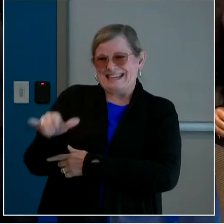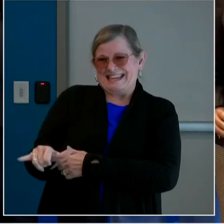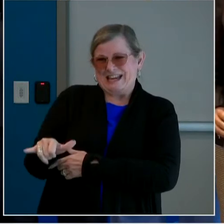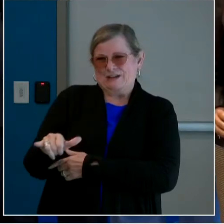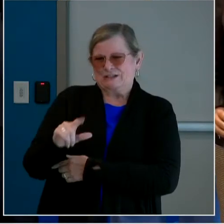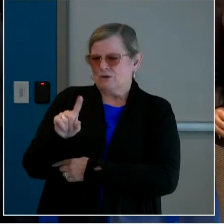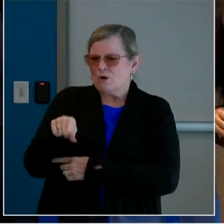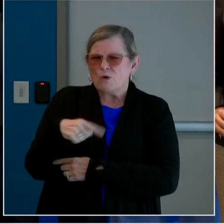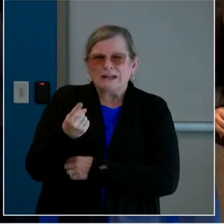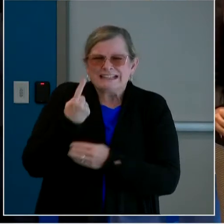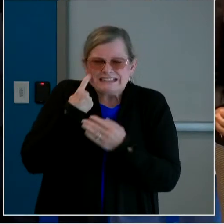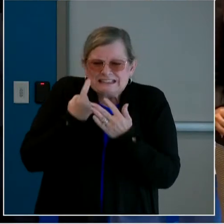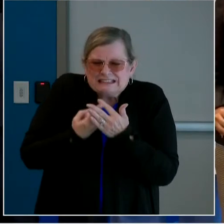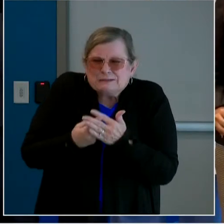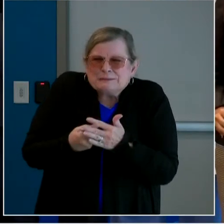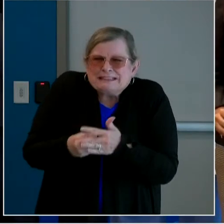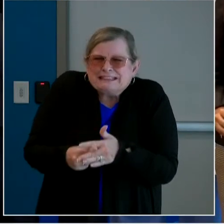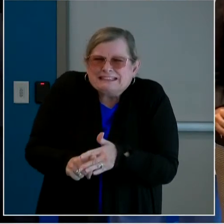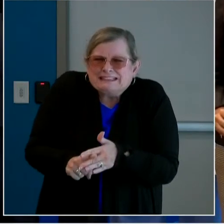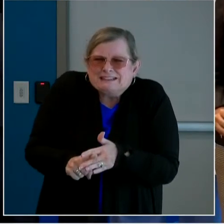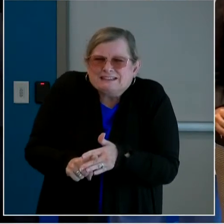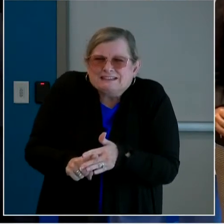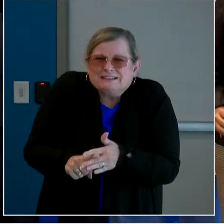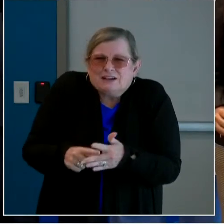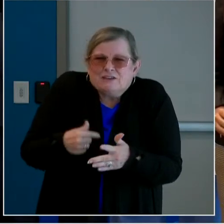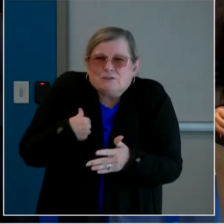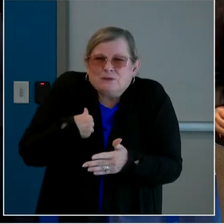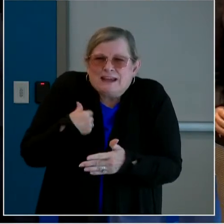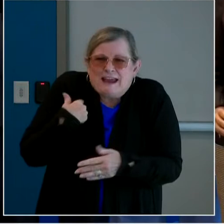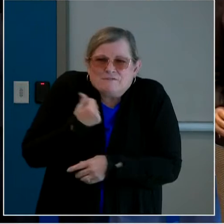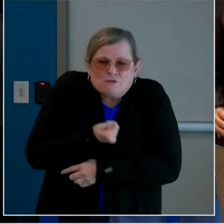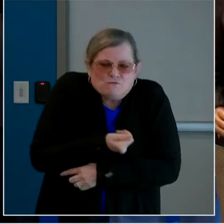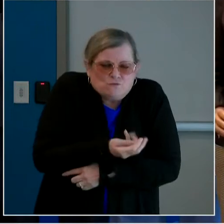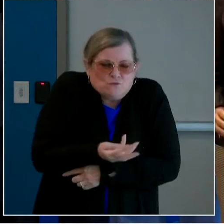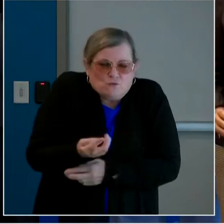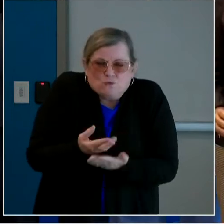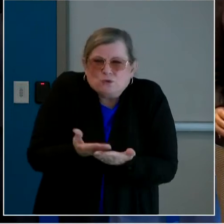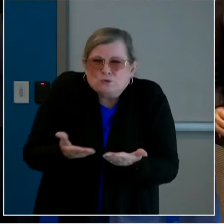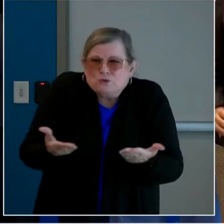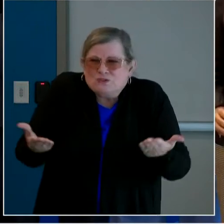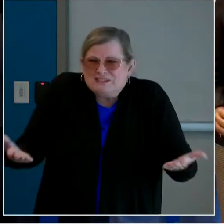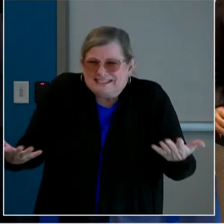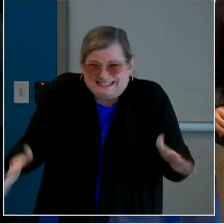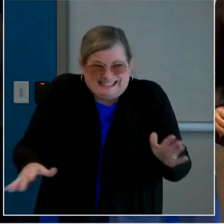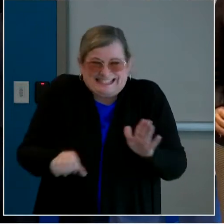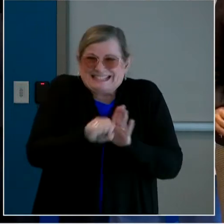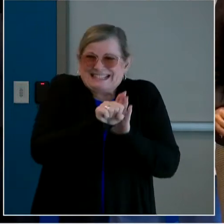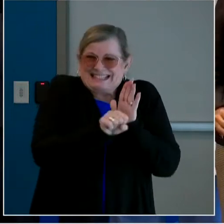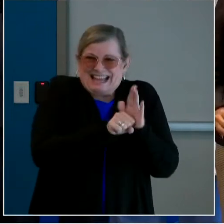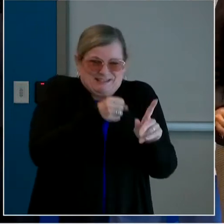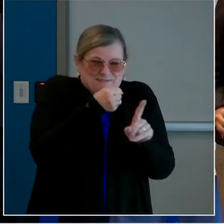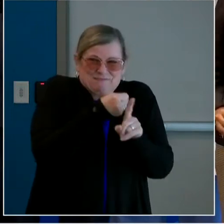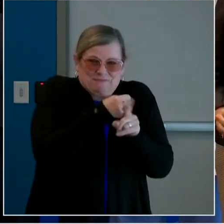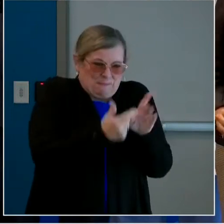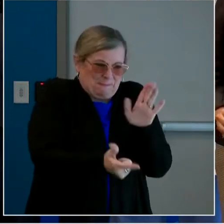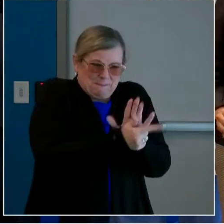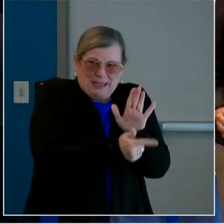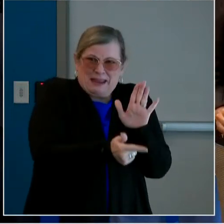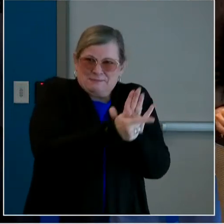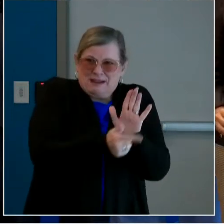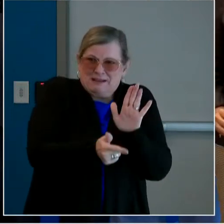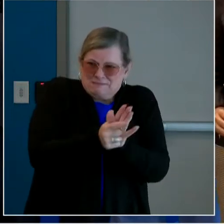We also know that even in states that ban abortions, they will still happen. They won't be